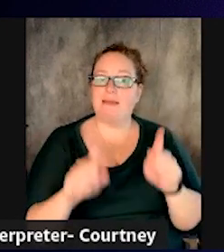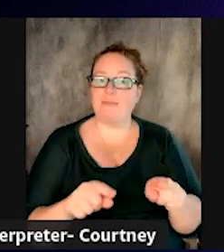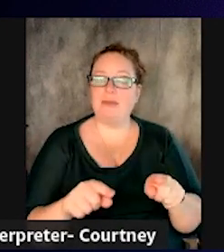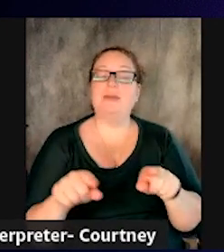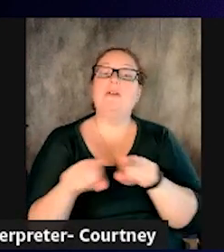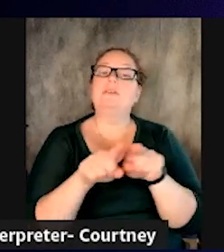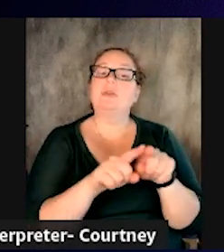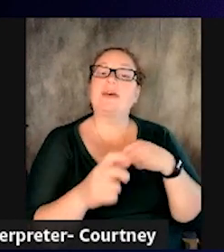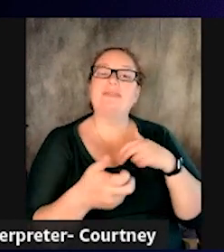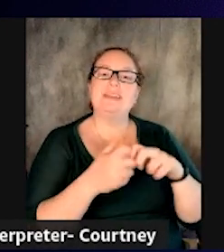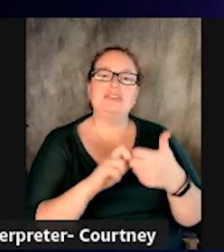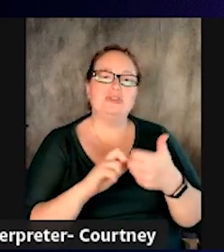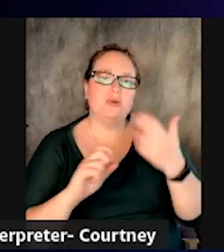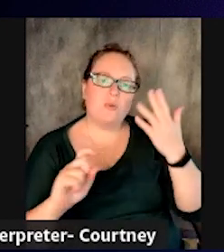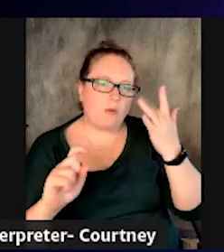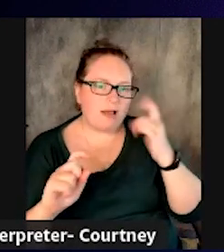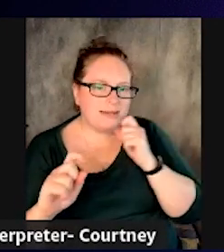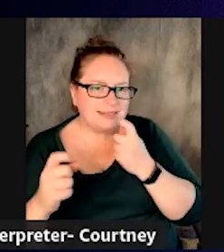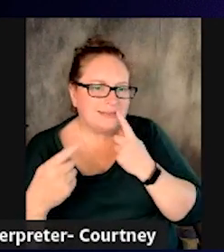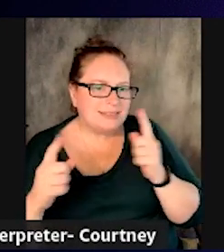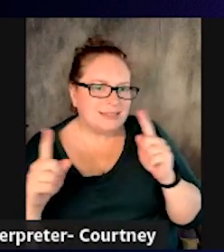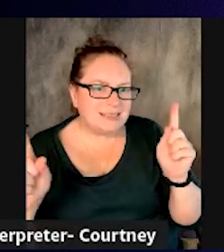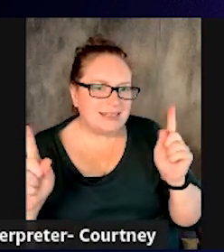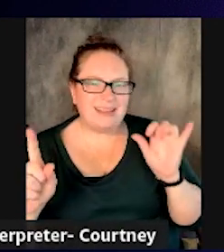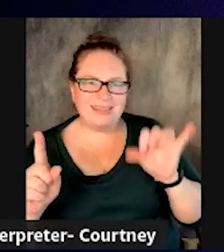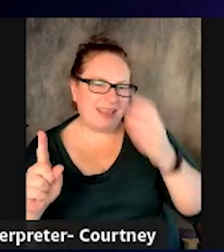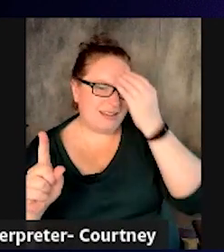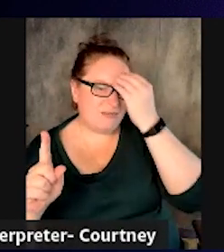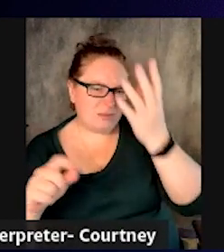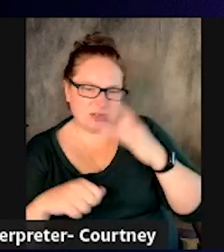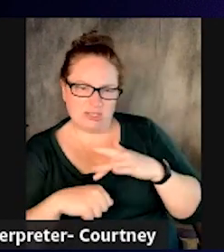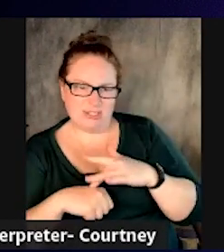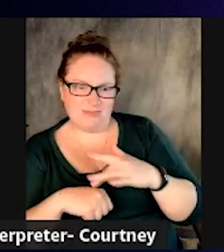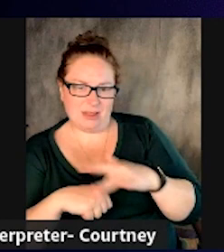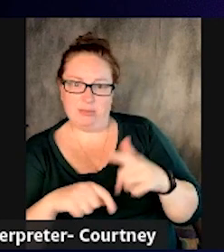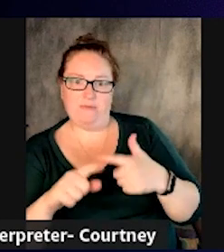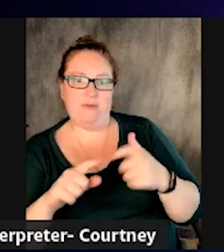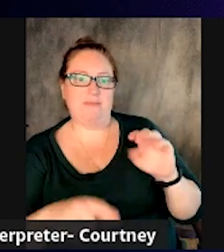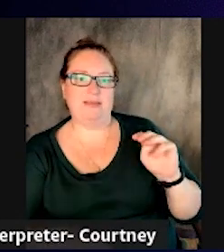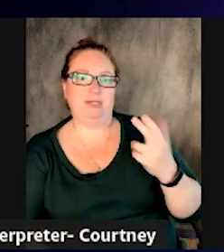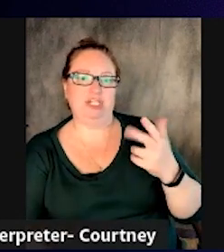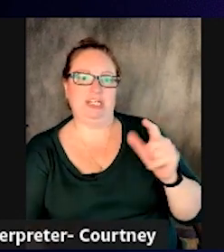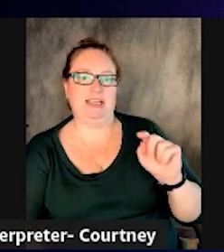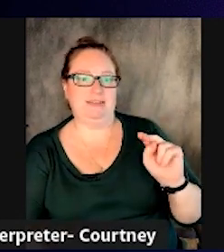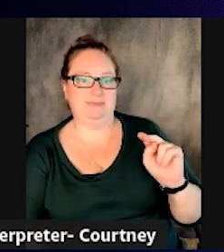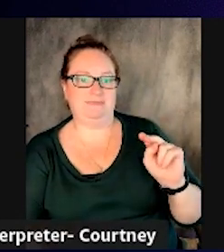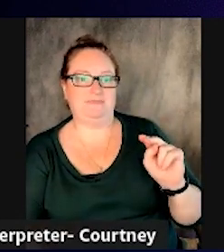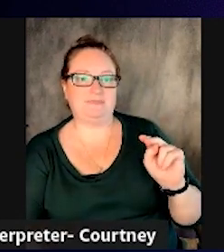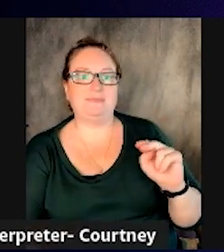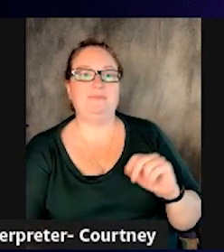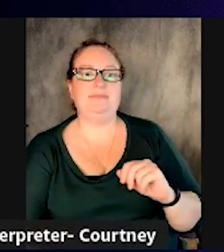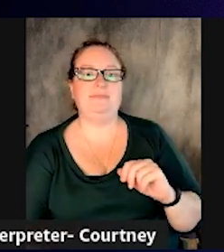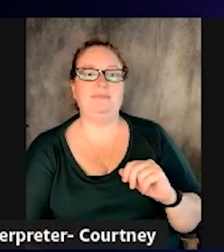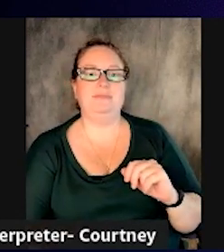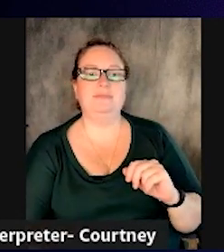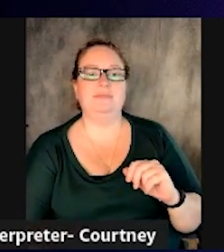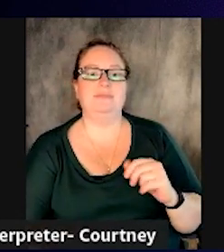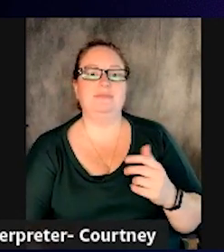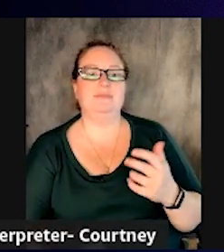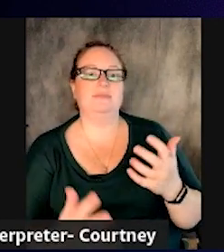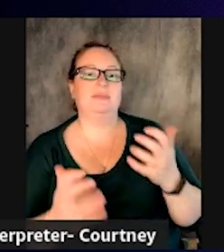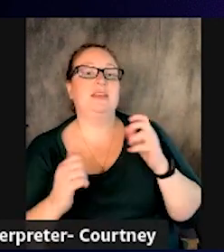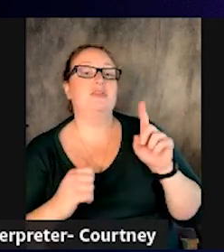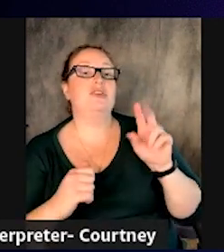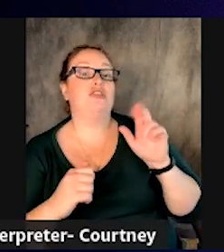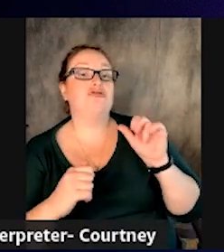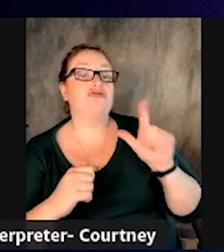here, why it didn't succeed. And that information is available right from MGN. If I want to drill down